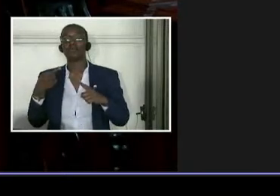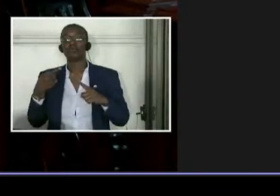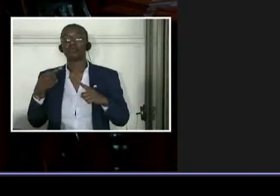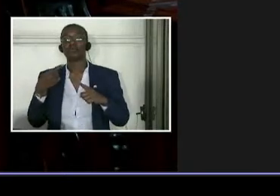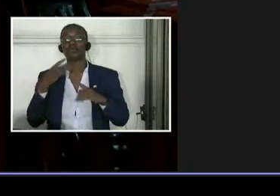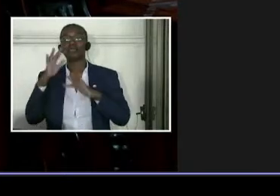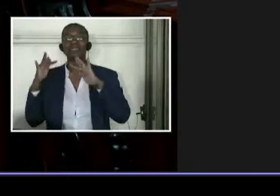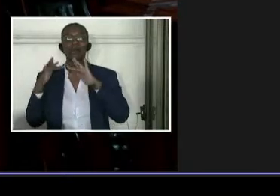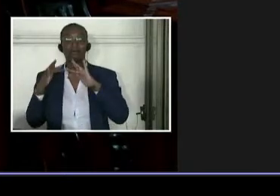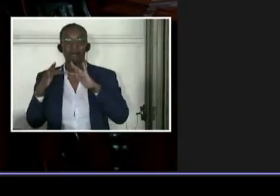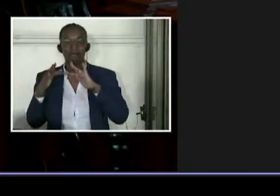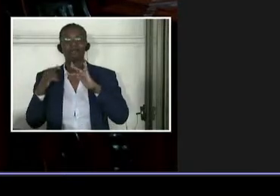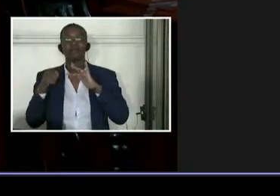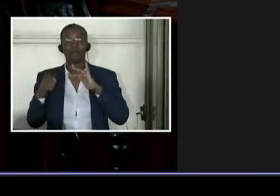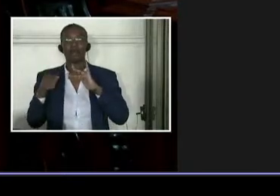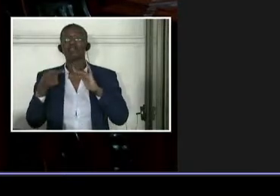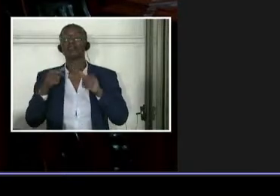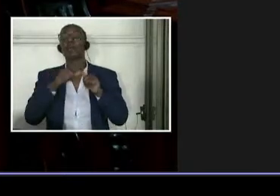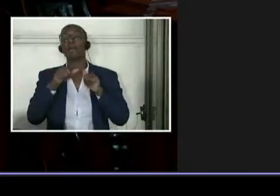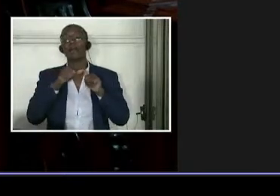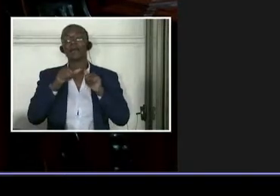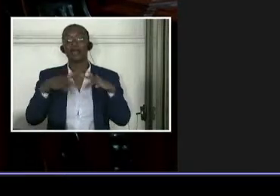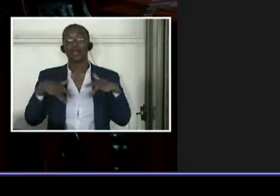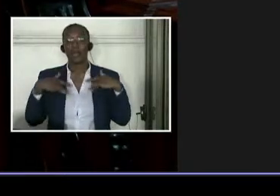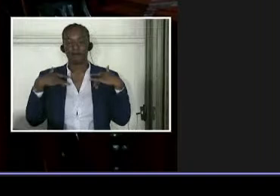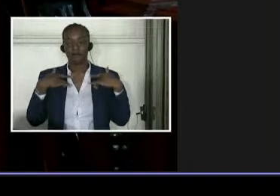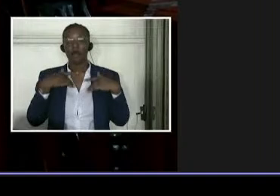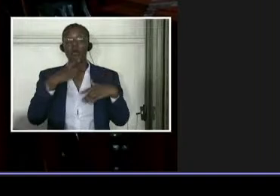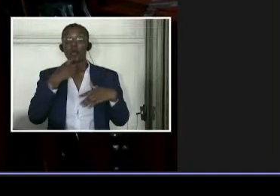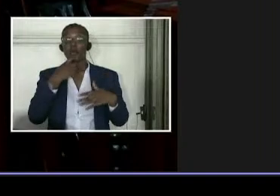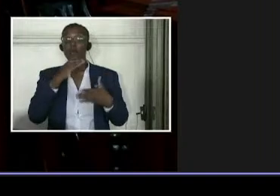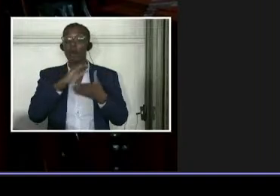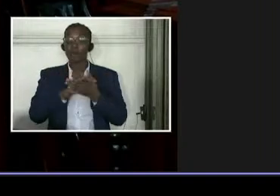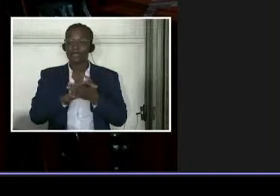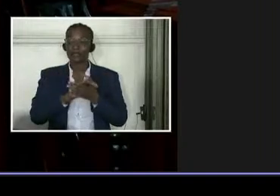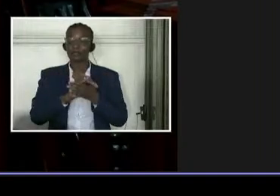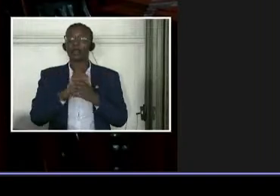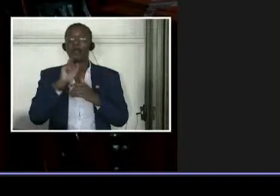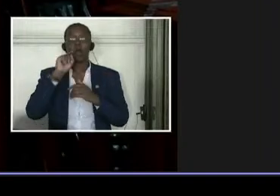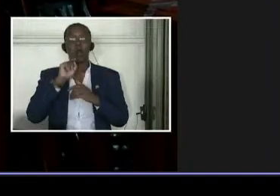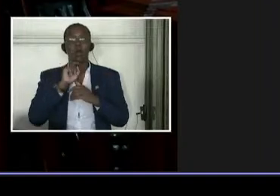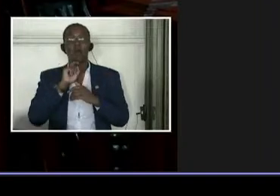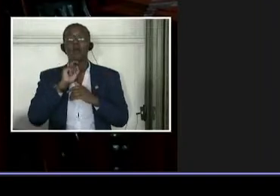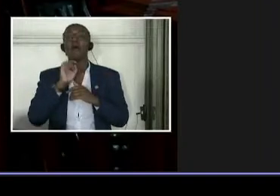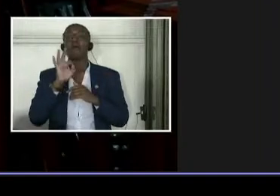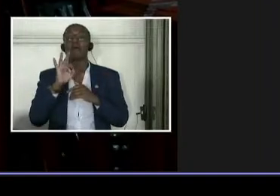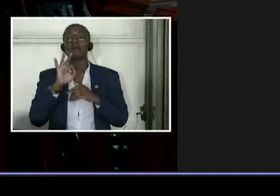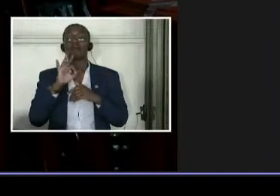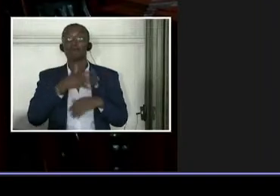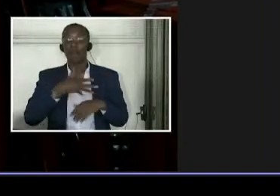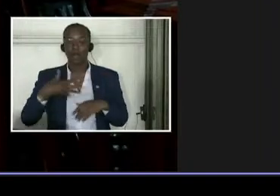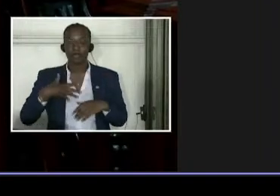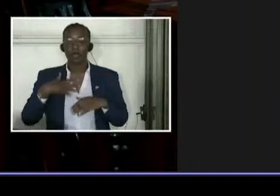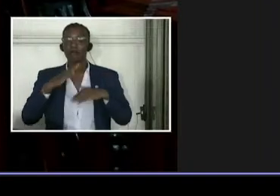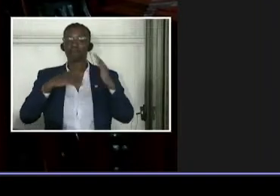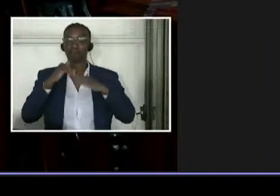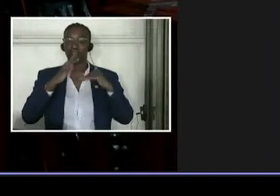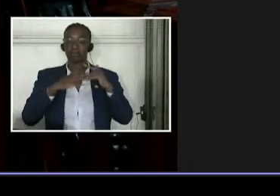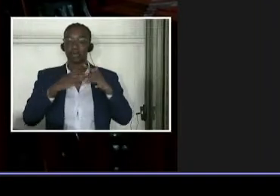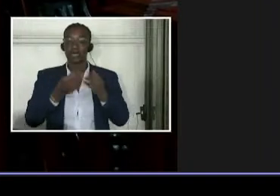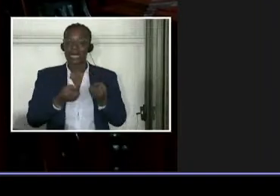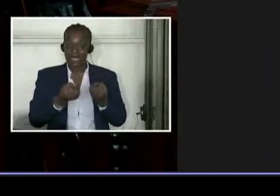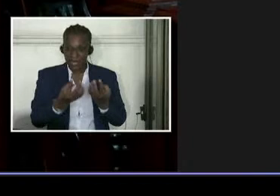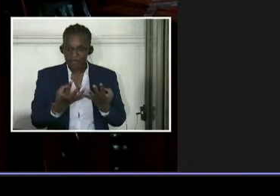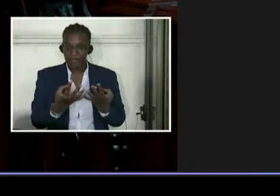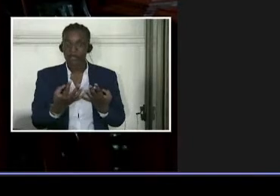with haste to better her life. We promised Gogo that a house will be built for her in less than a month. Her newly built house was handed over